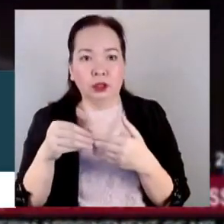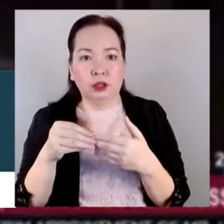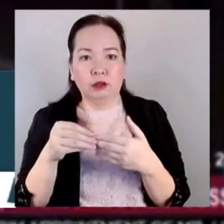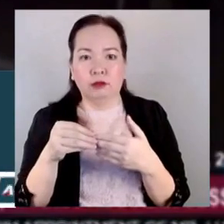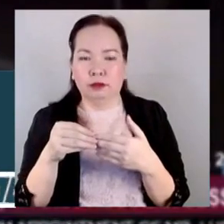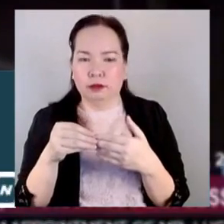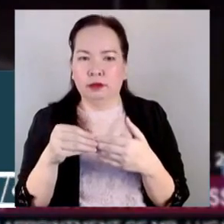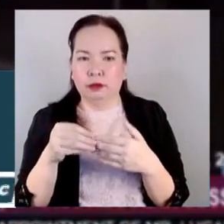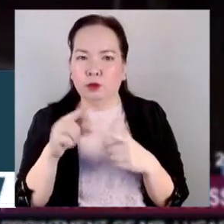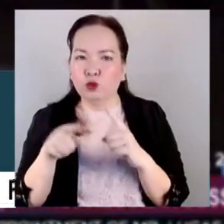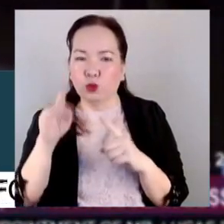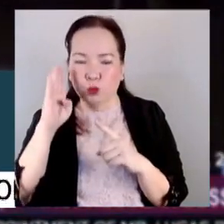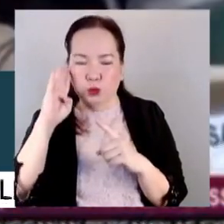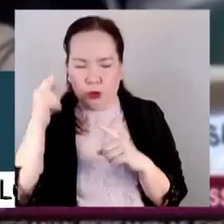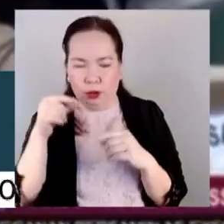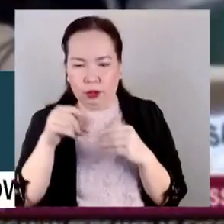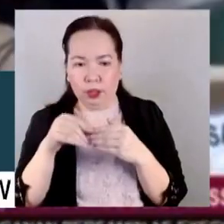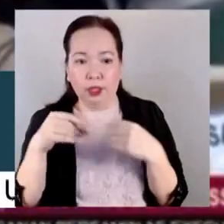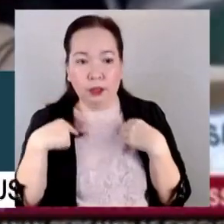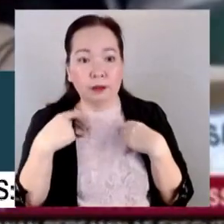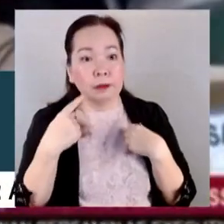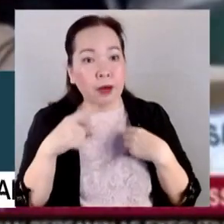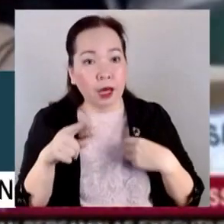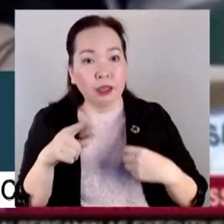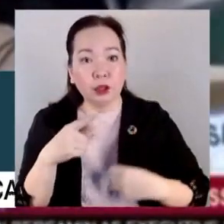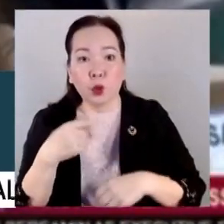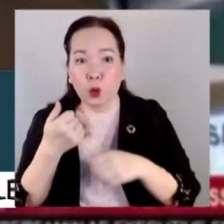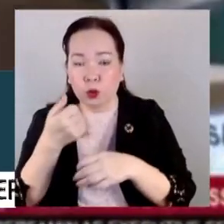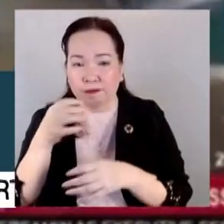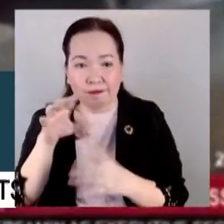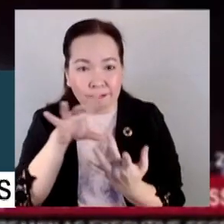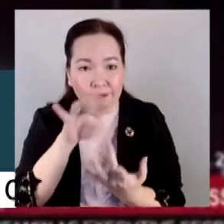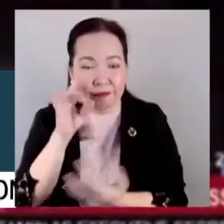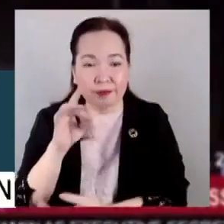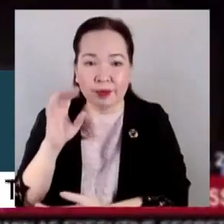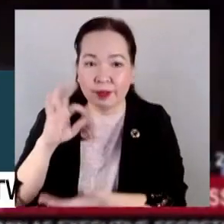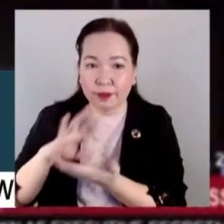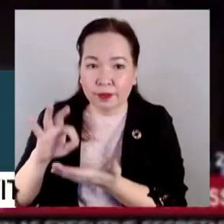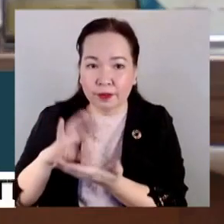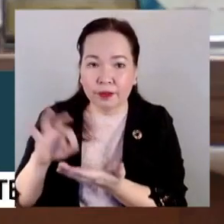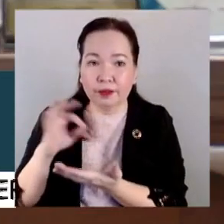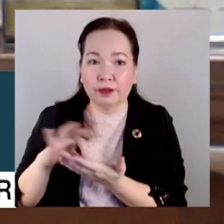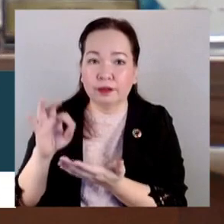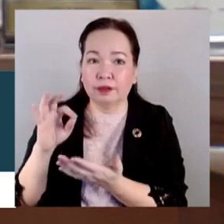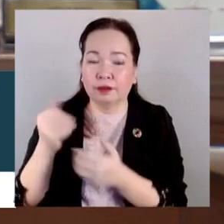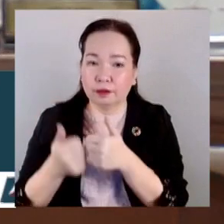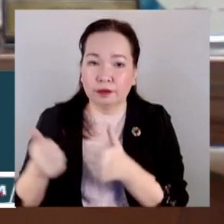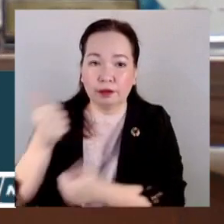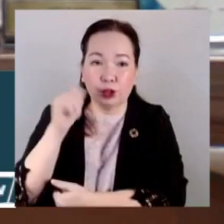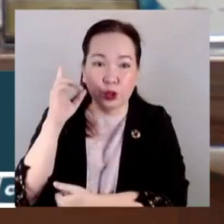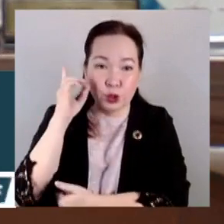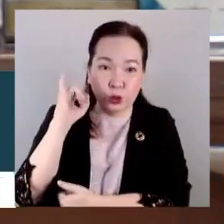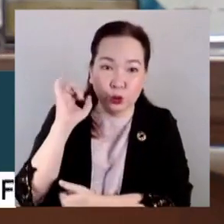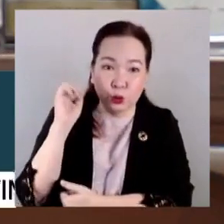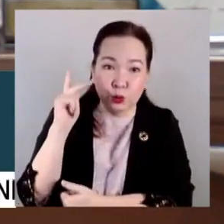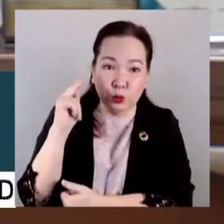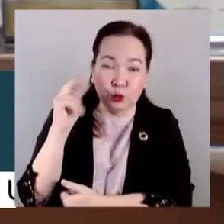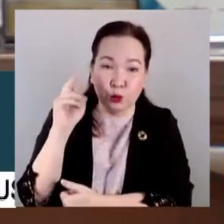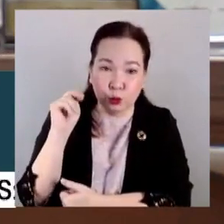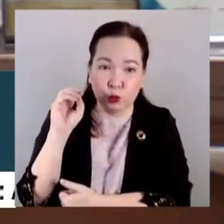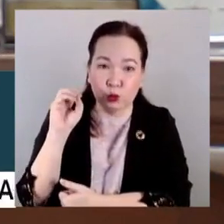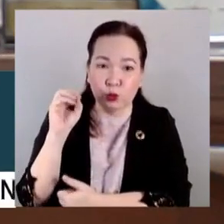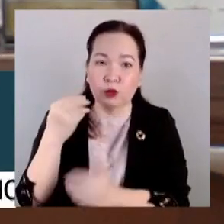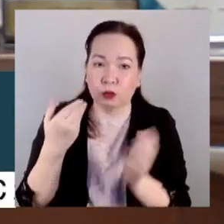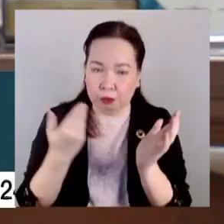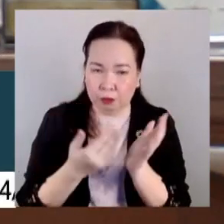heads. Meanwhile, the ad interim appointment of Finance Secretary Benjamin Diokno also approved at the committee level of